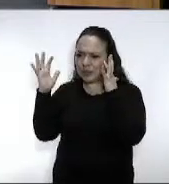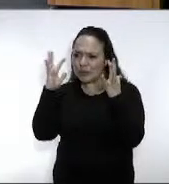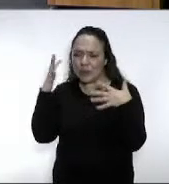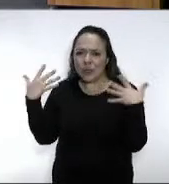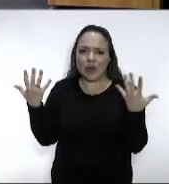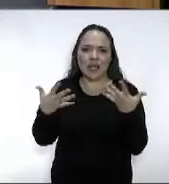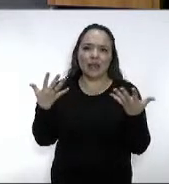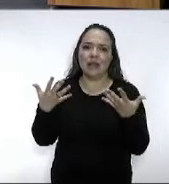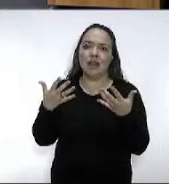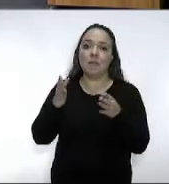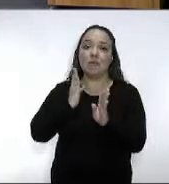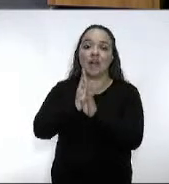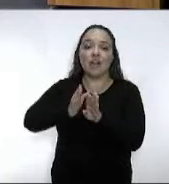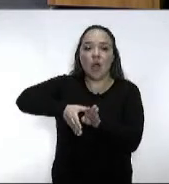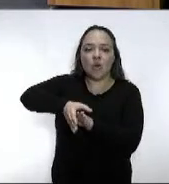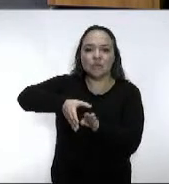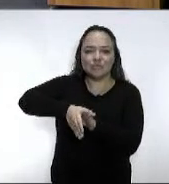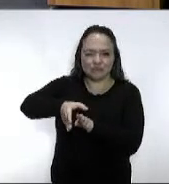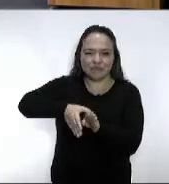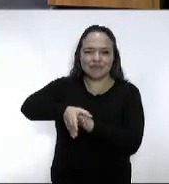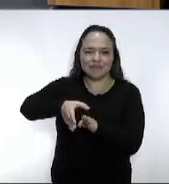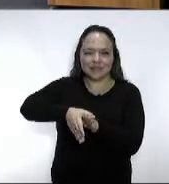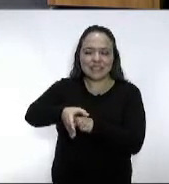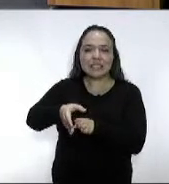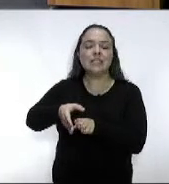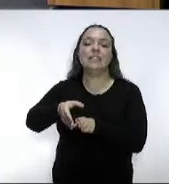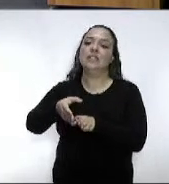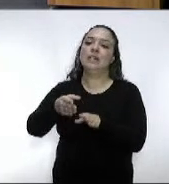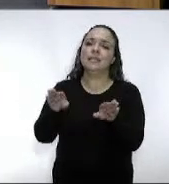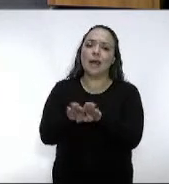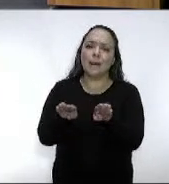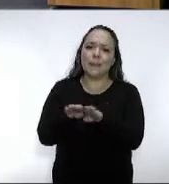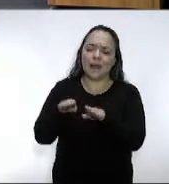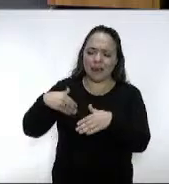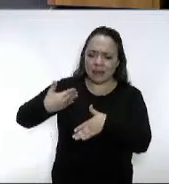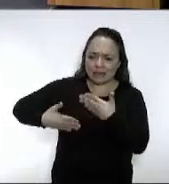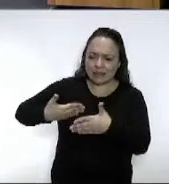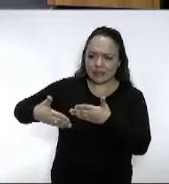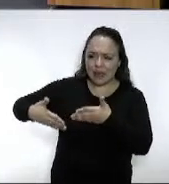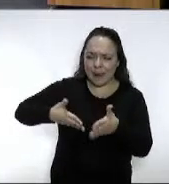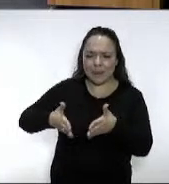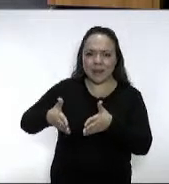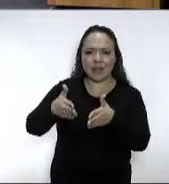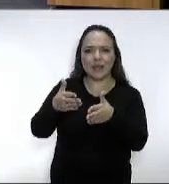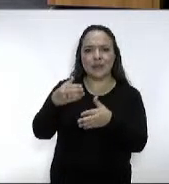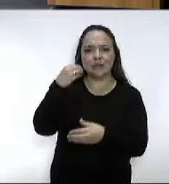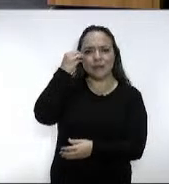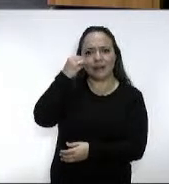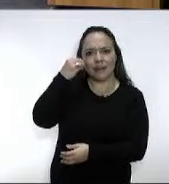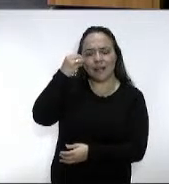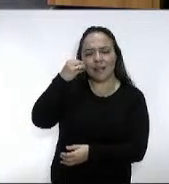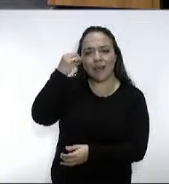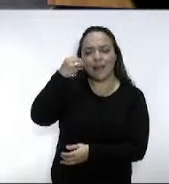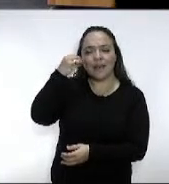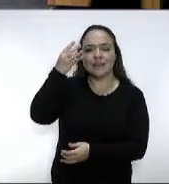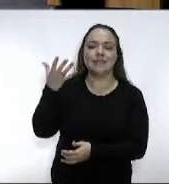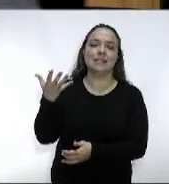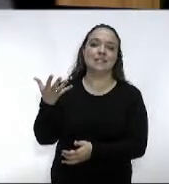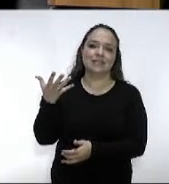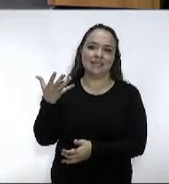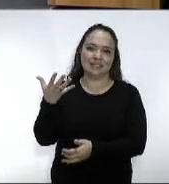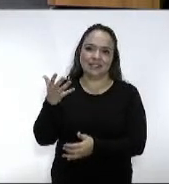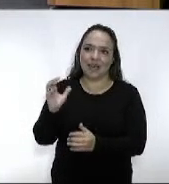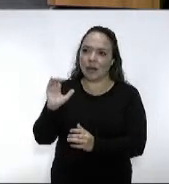only American Academy and the family has been on our side. Here, listening to our dreams and cries and